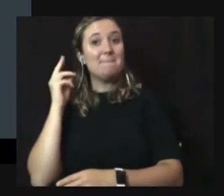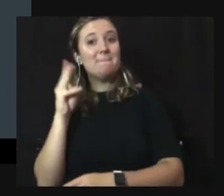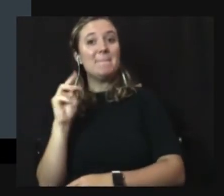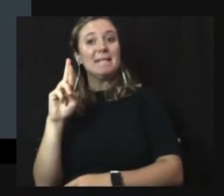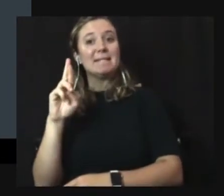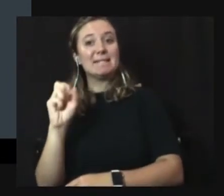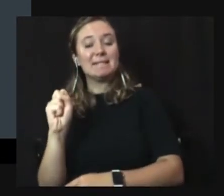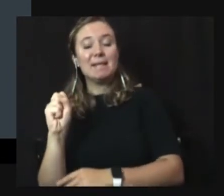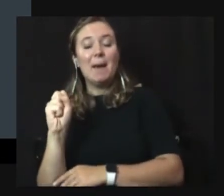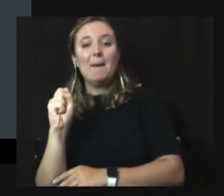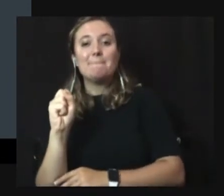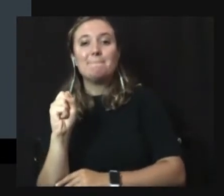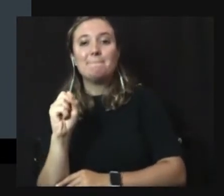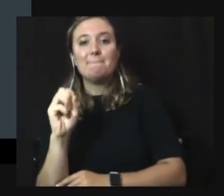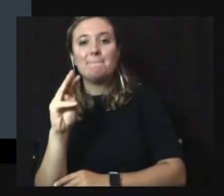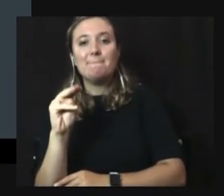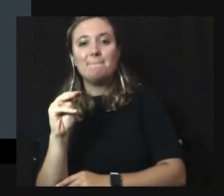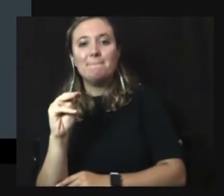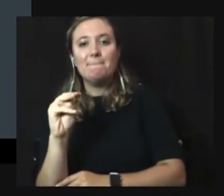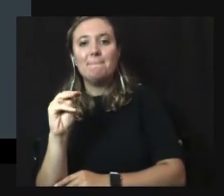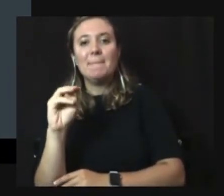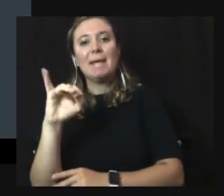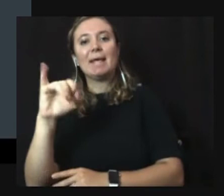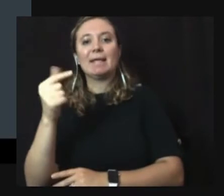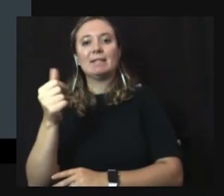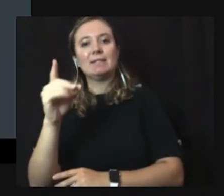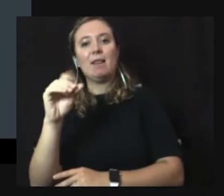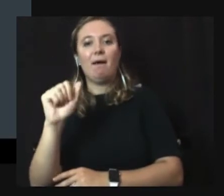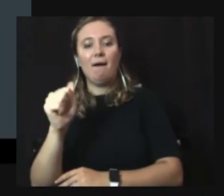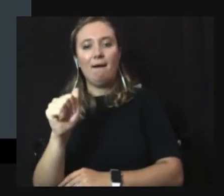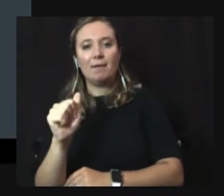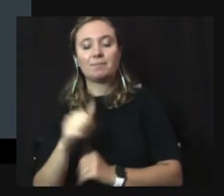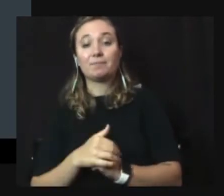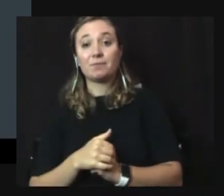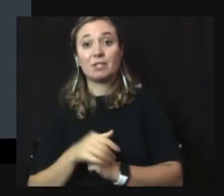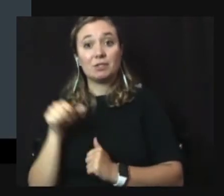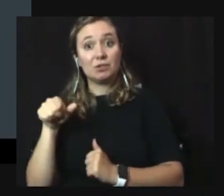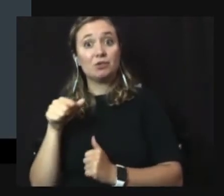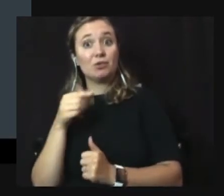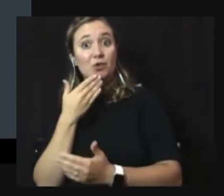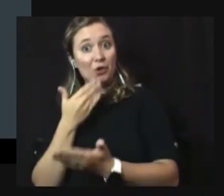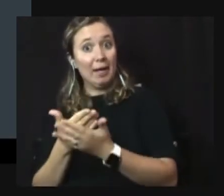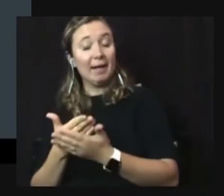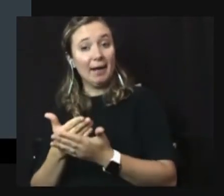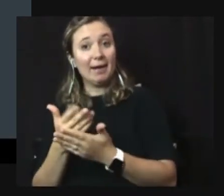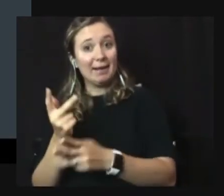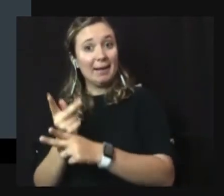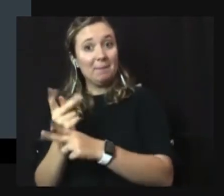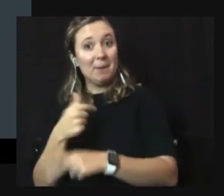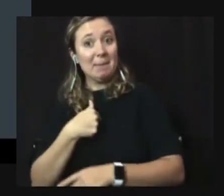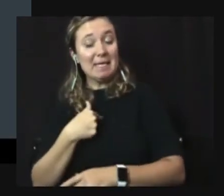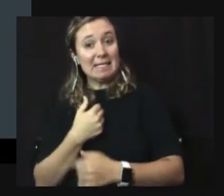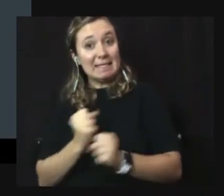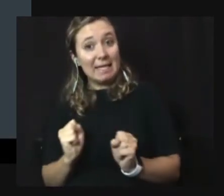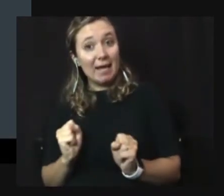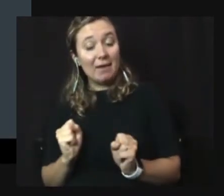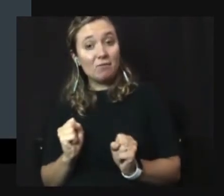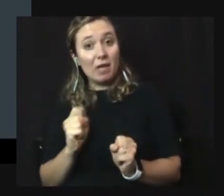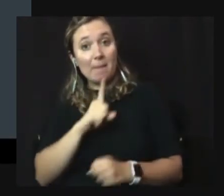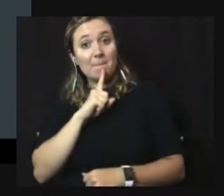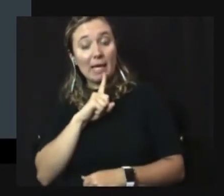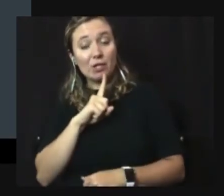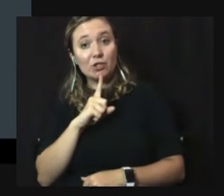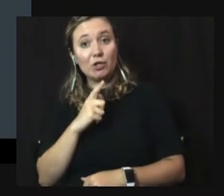Amygdala is amazing at keeping me safe. Miss Amygdala is amazing at making sure that I make